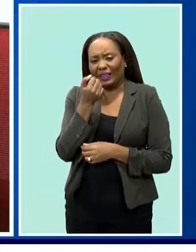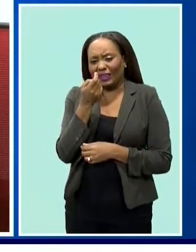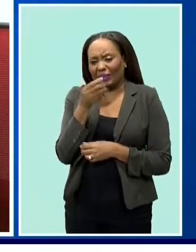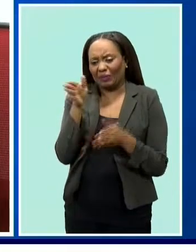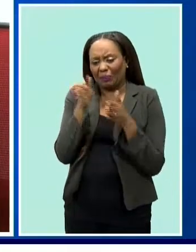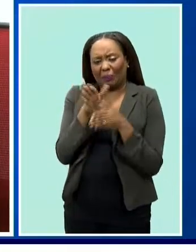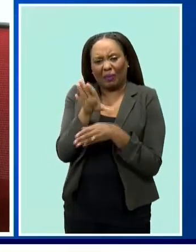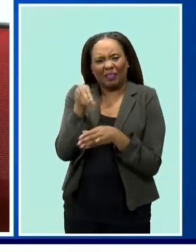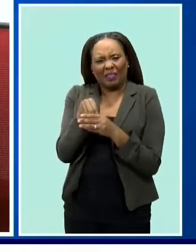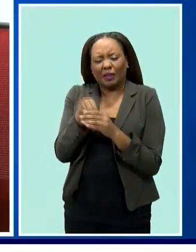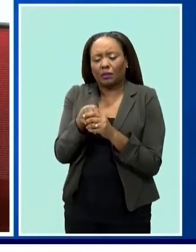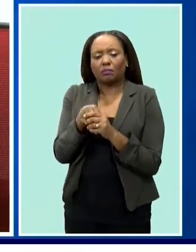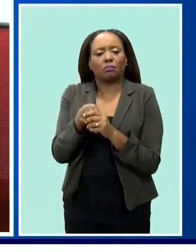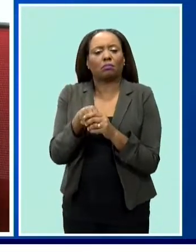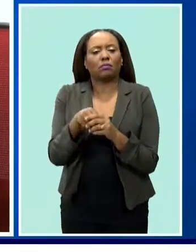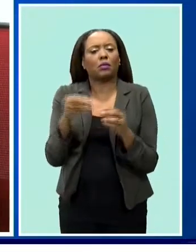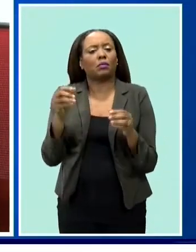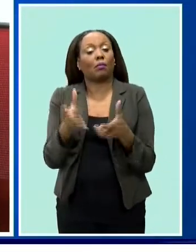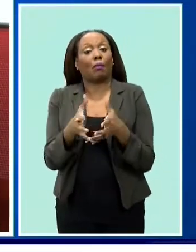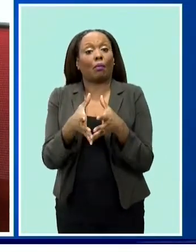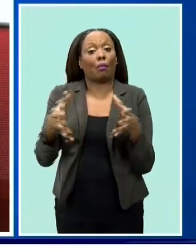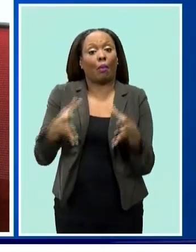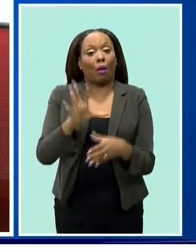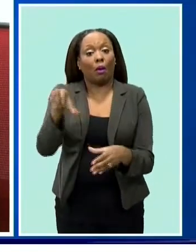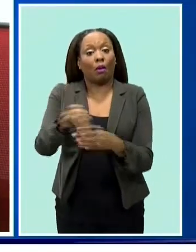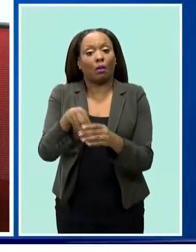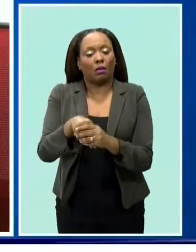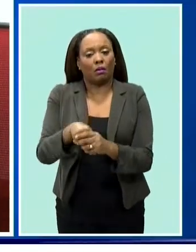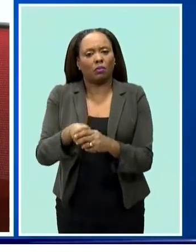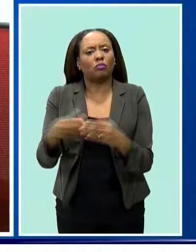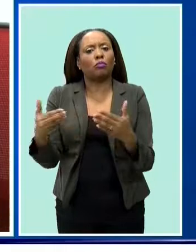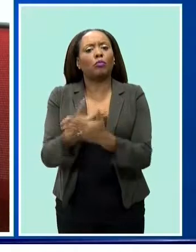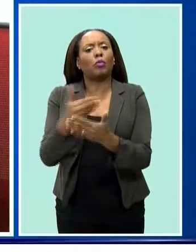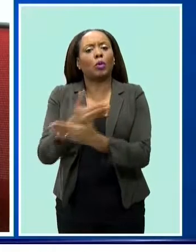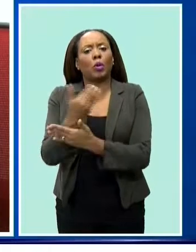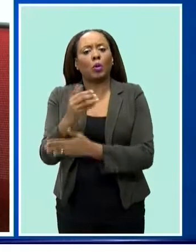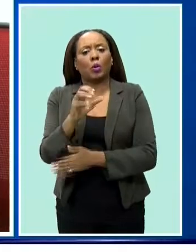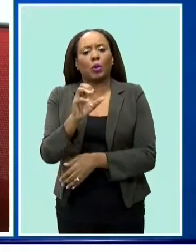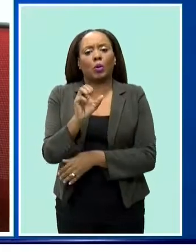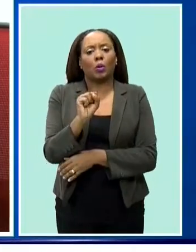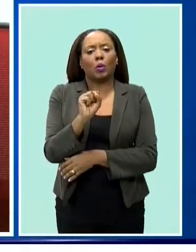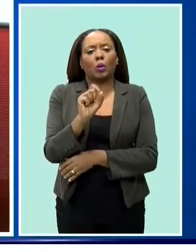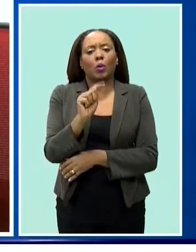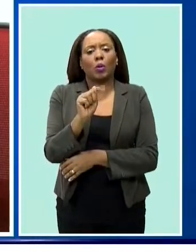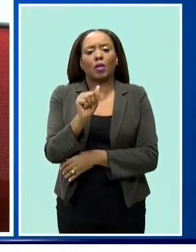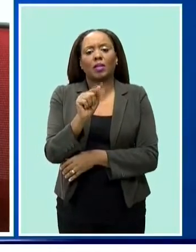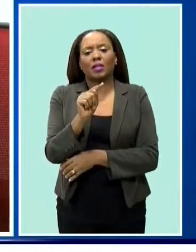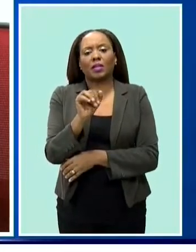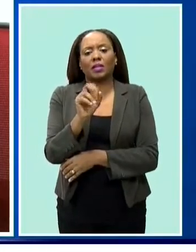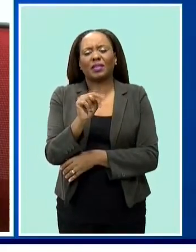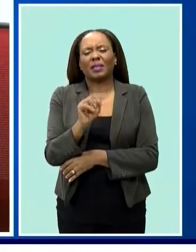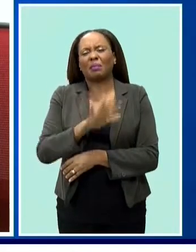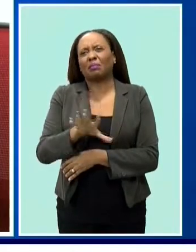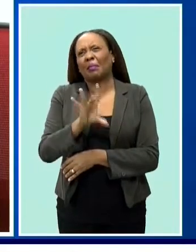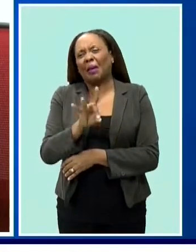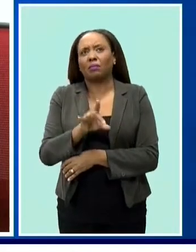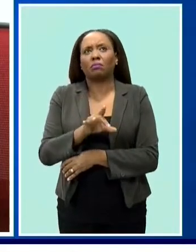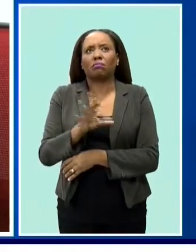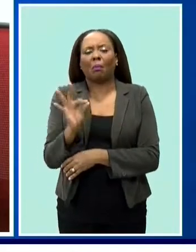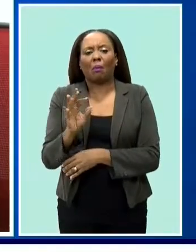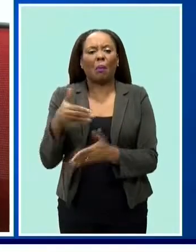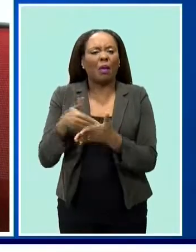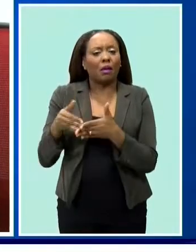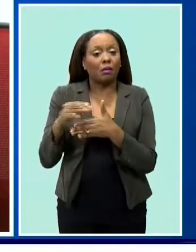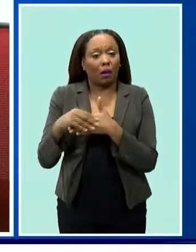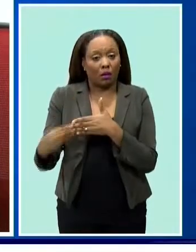are a brand new station is an investment of probably, I would say, 8 million to 9 million Barbados, something